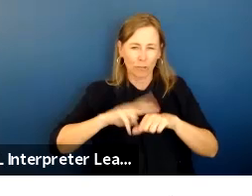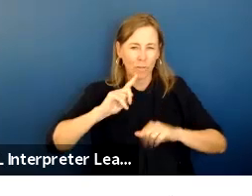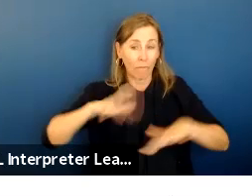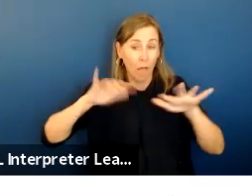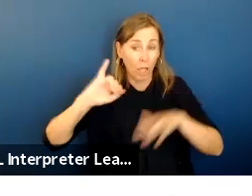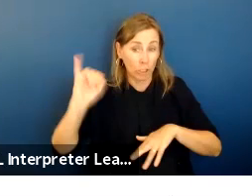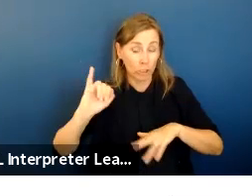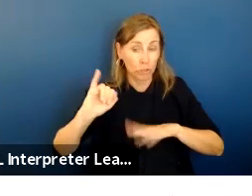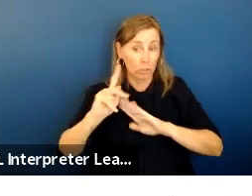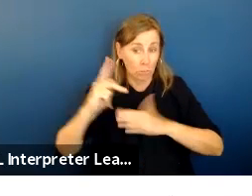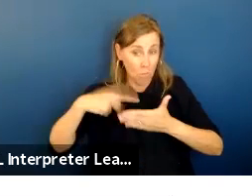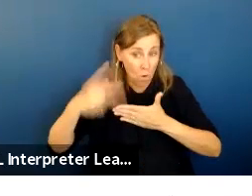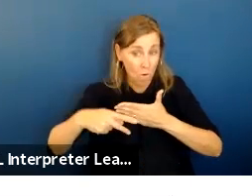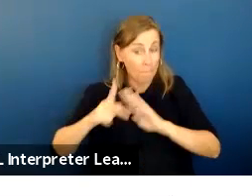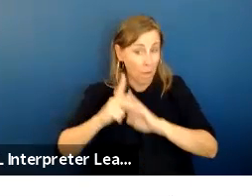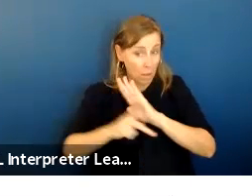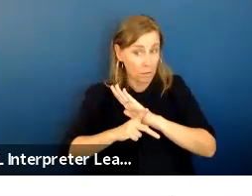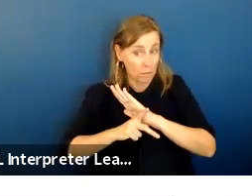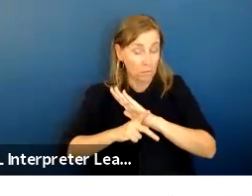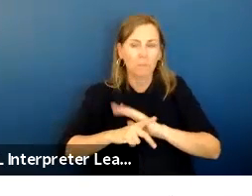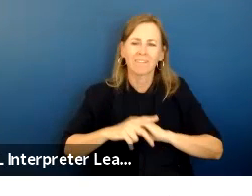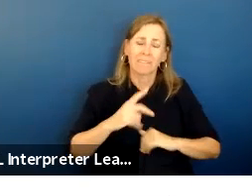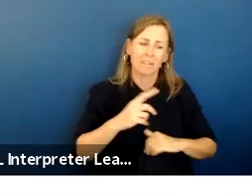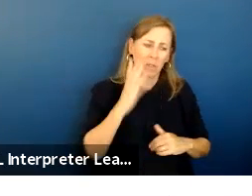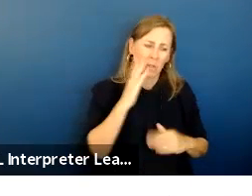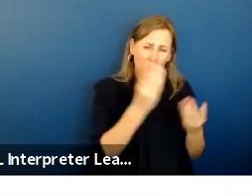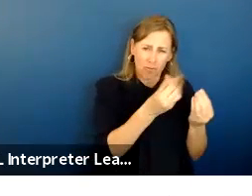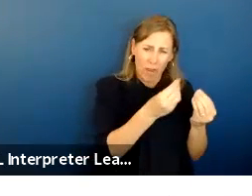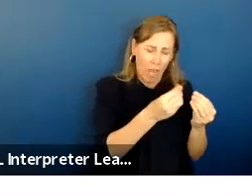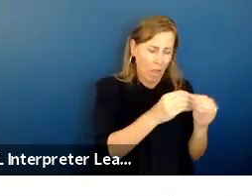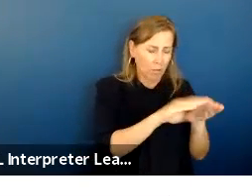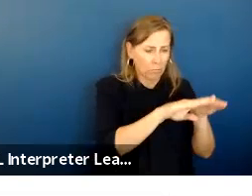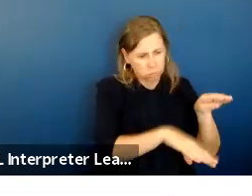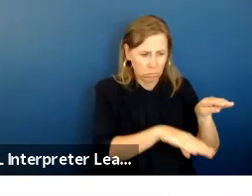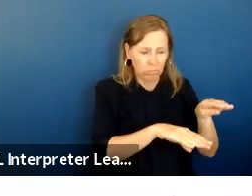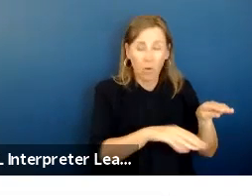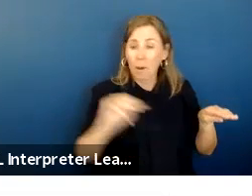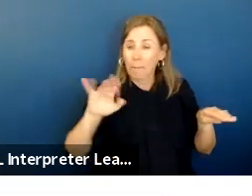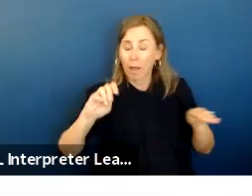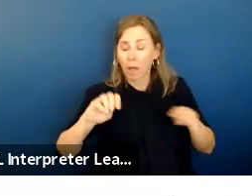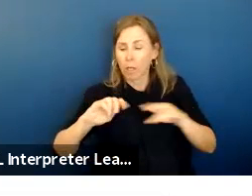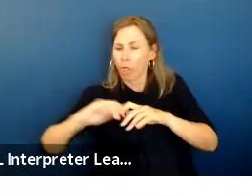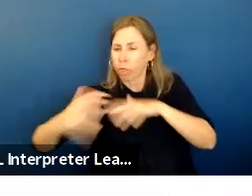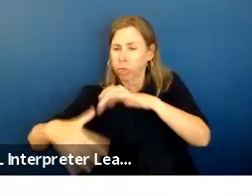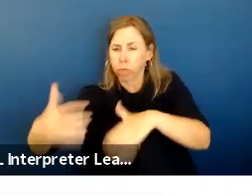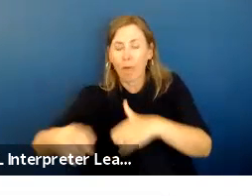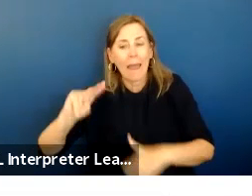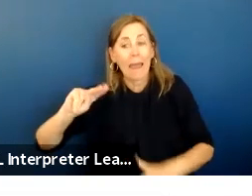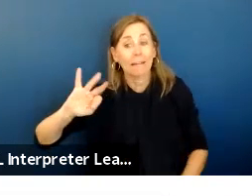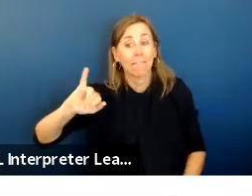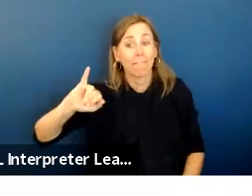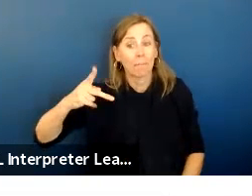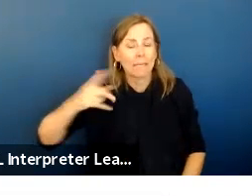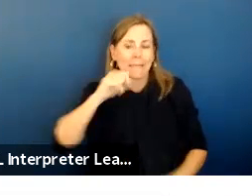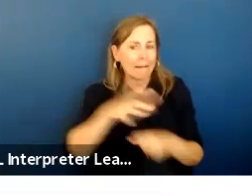policies. Landslides and mudslides are not covered by the NFIP. So now I'm going to turn the